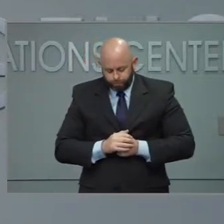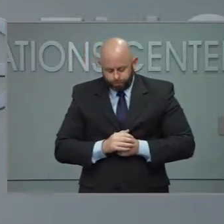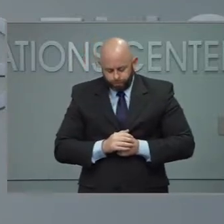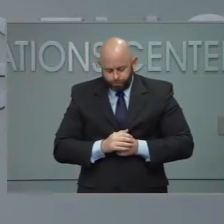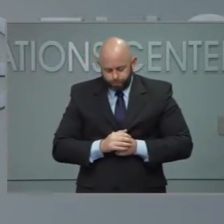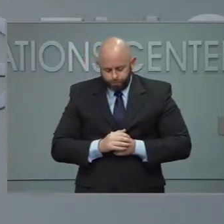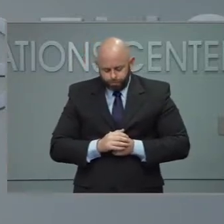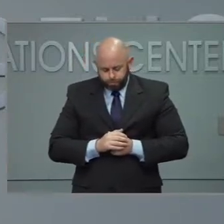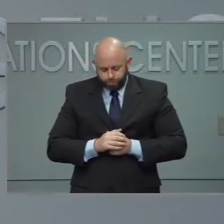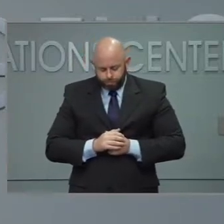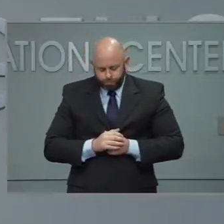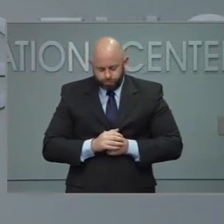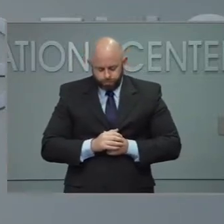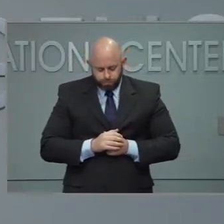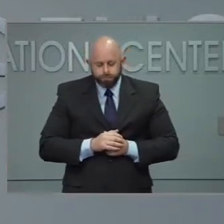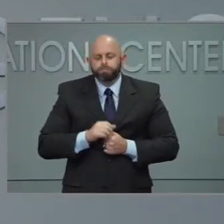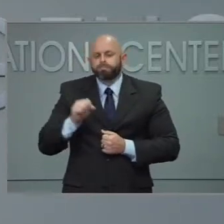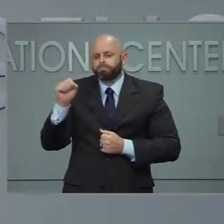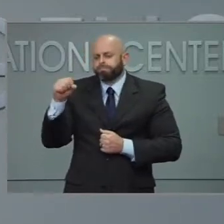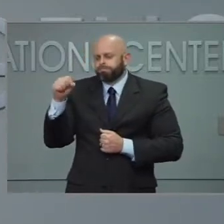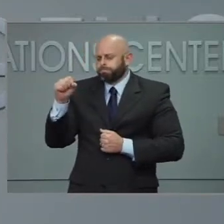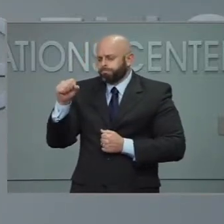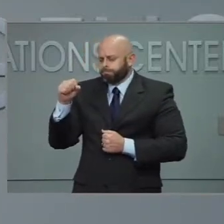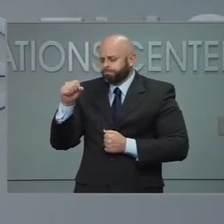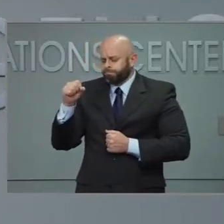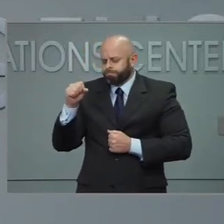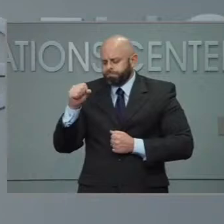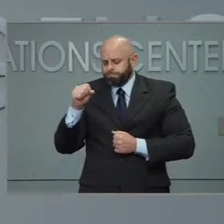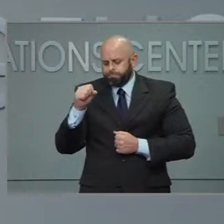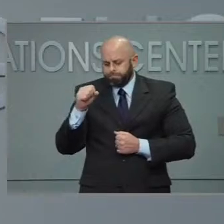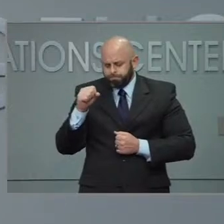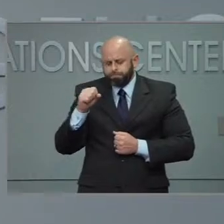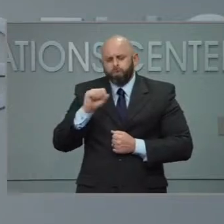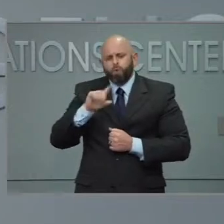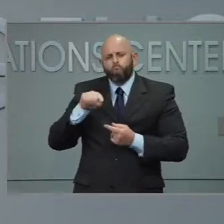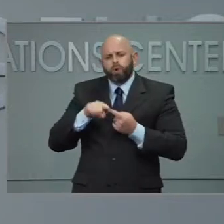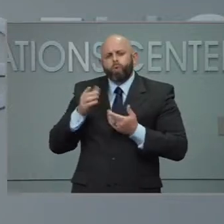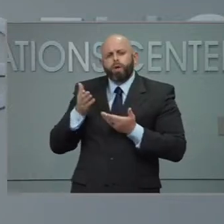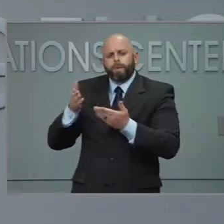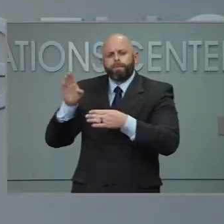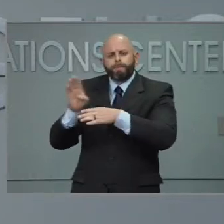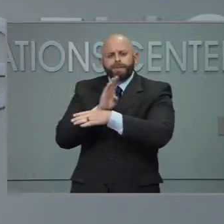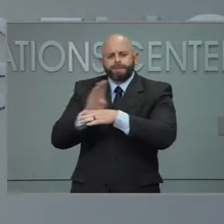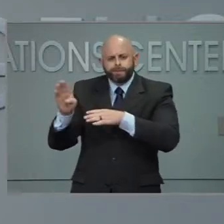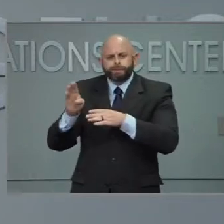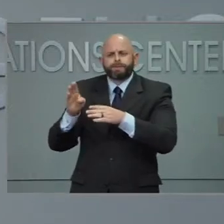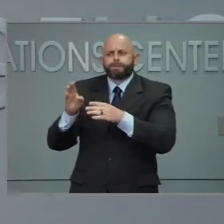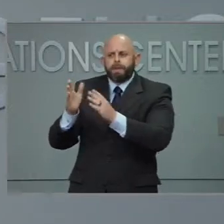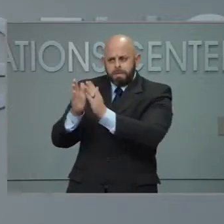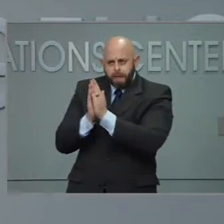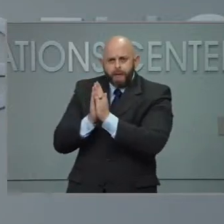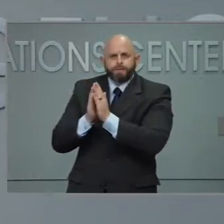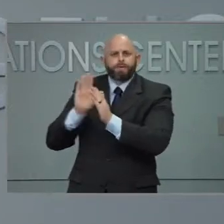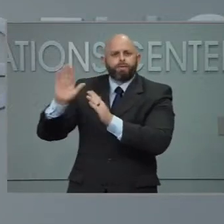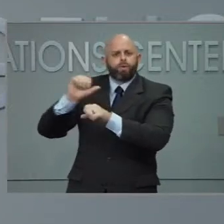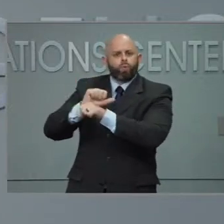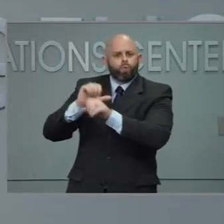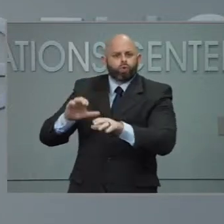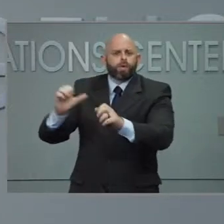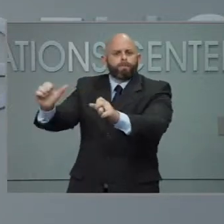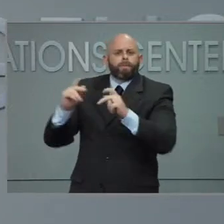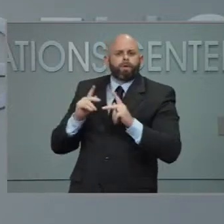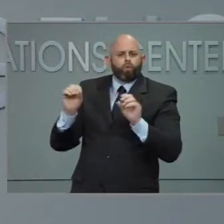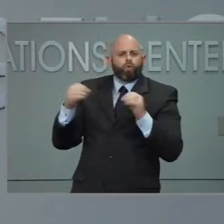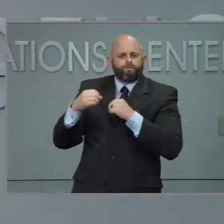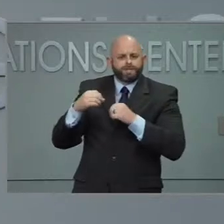Yeah, sure. It was about at what point do you recommend companies that they can start bringing people back into in-person work? Thank you.